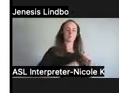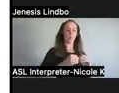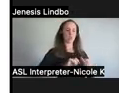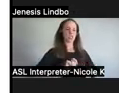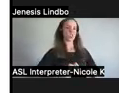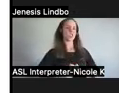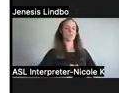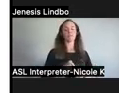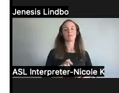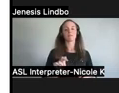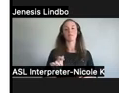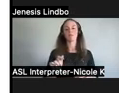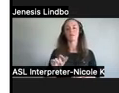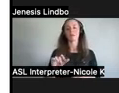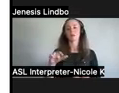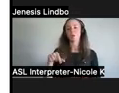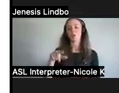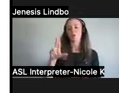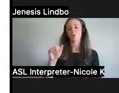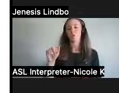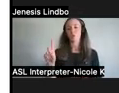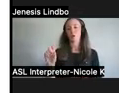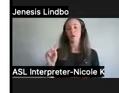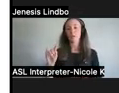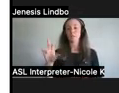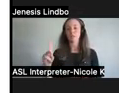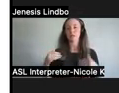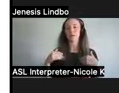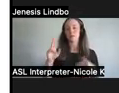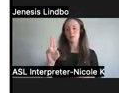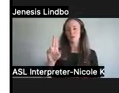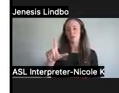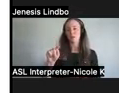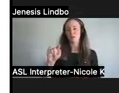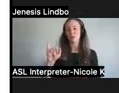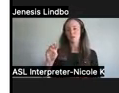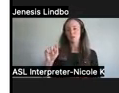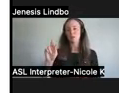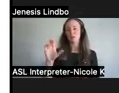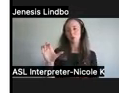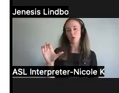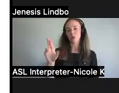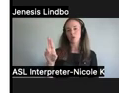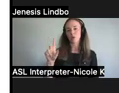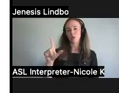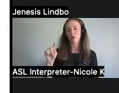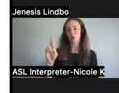the Altamark Alterstick from QuadStick. So this joystick is sold through QuadStick, and it can be mounted with